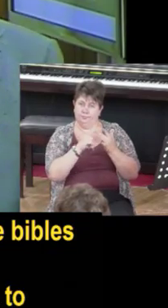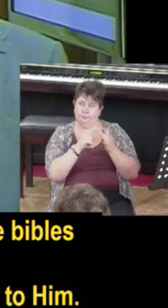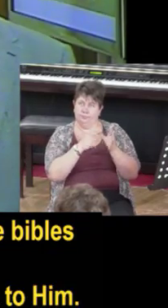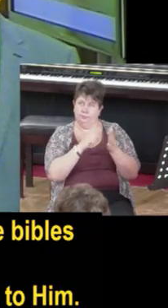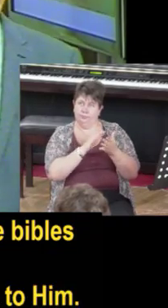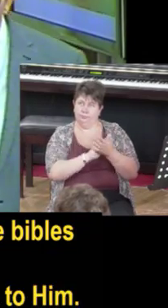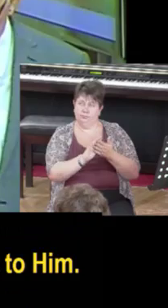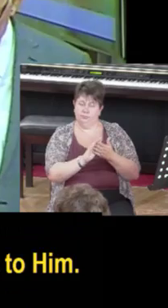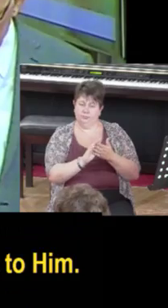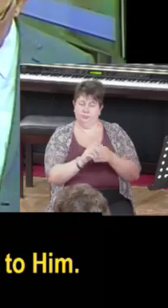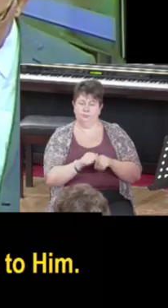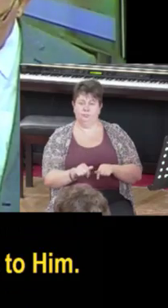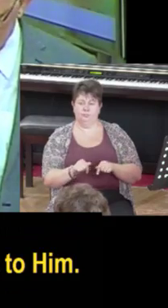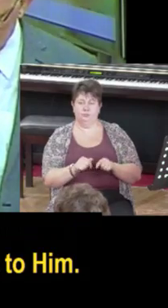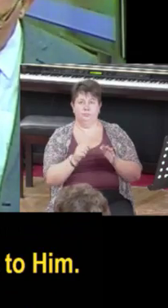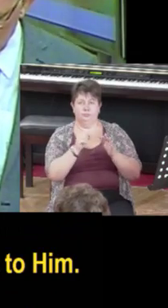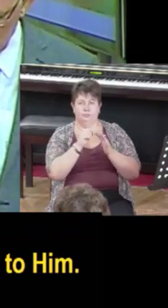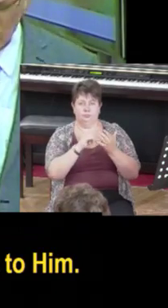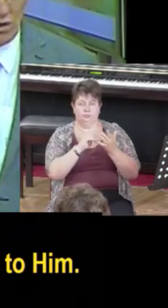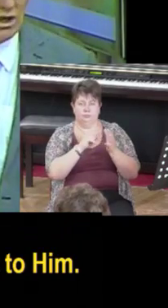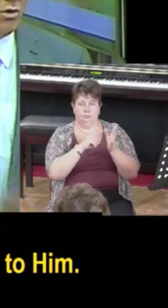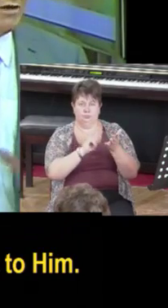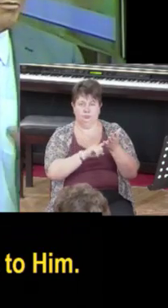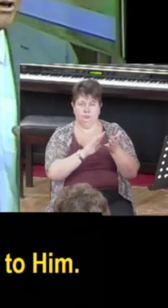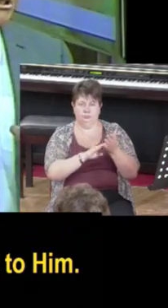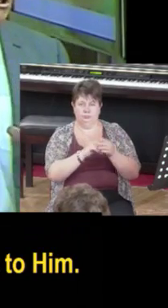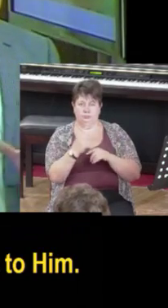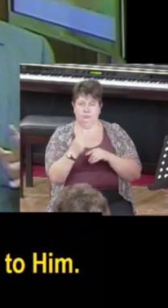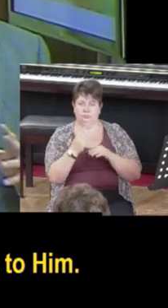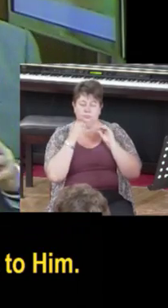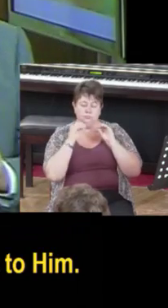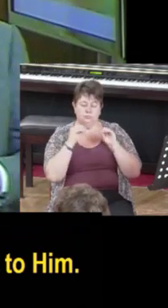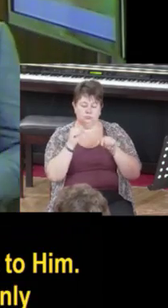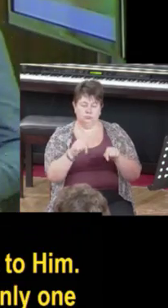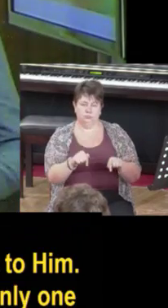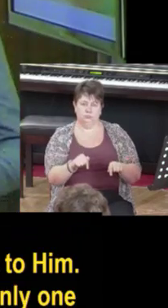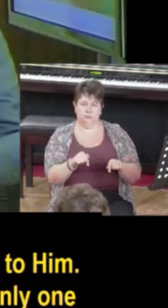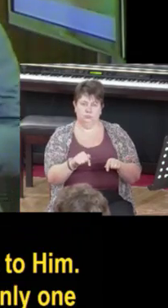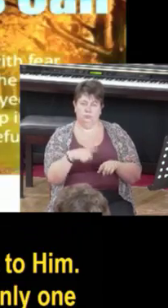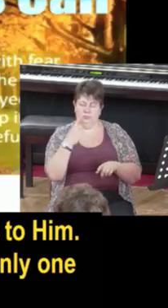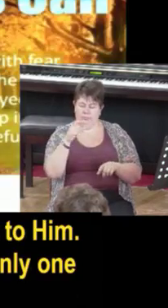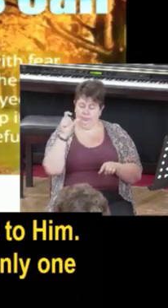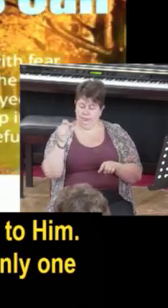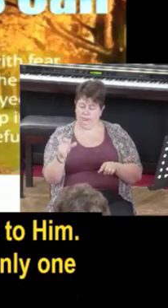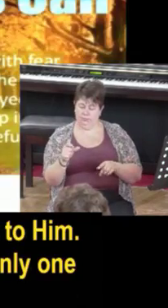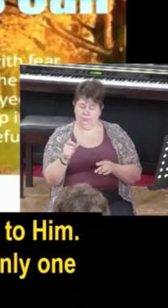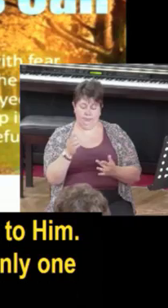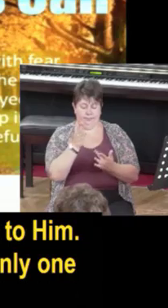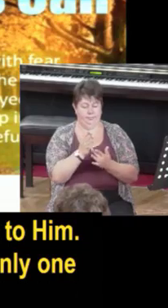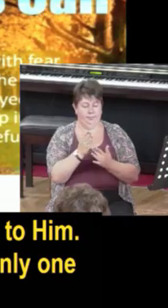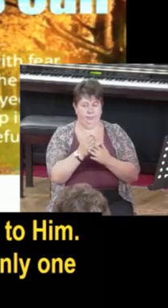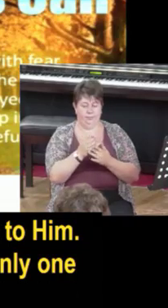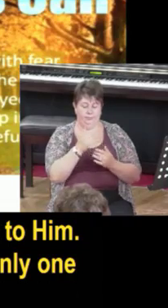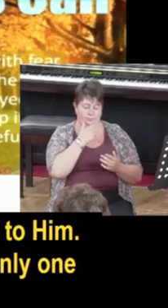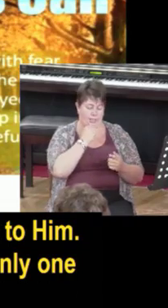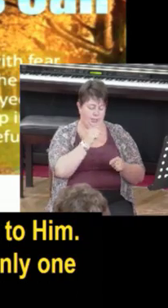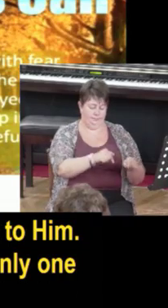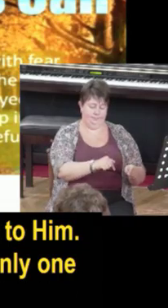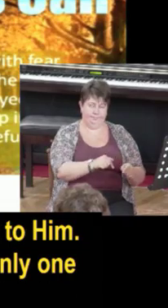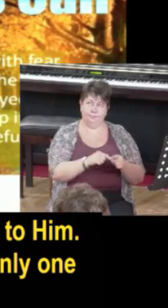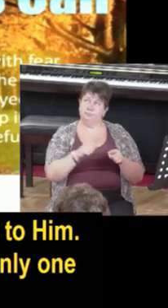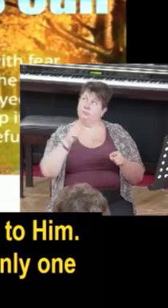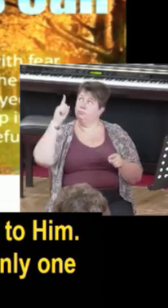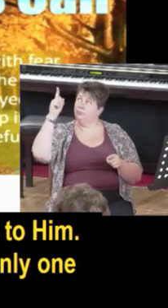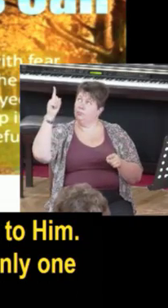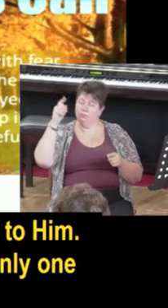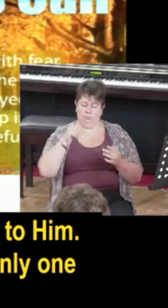Psalm 2 teaches us. Only one person who can stand between man and God and form a link and a